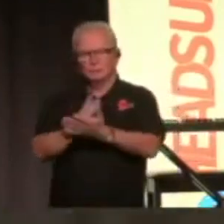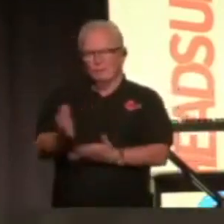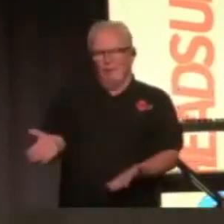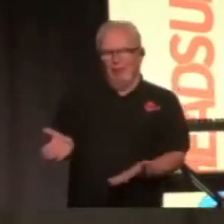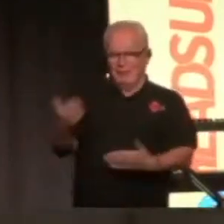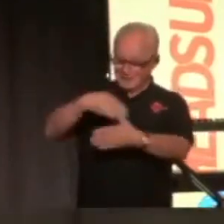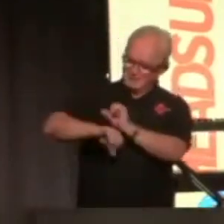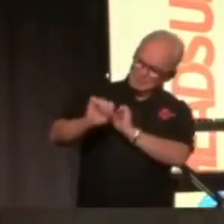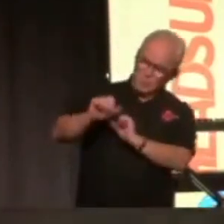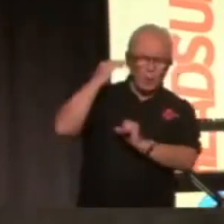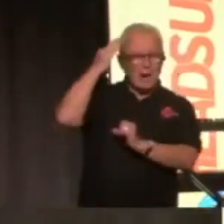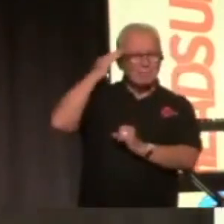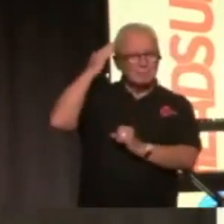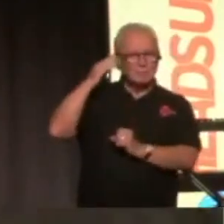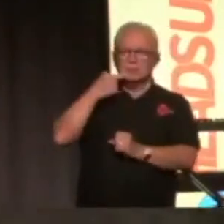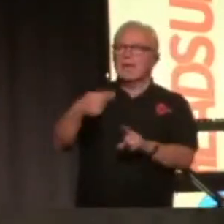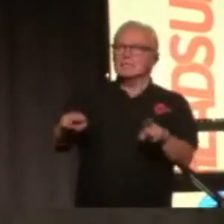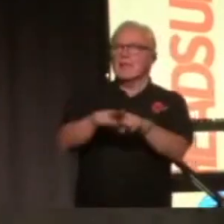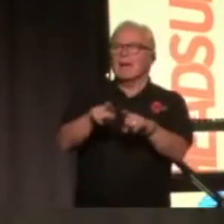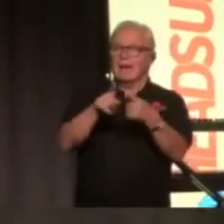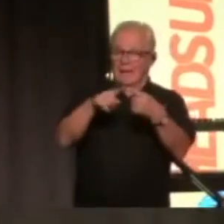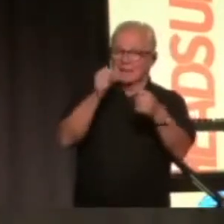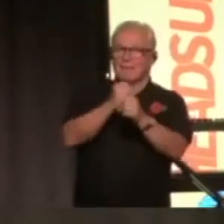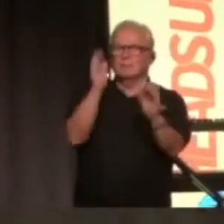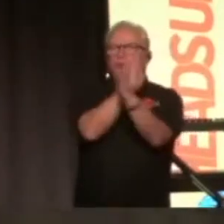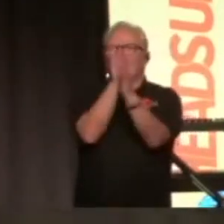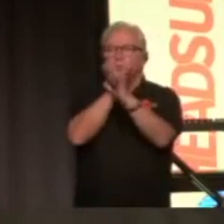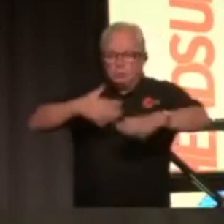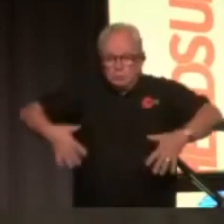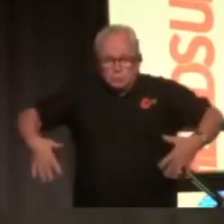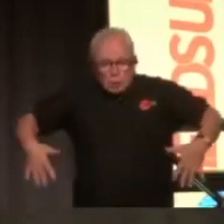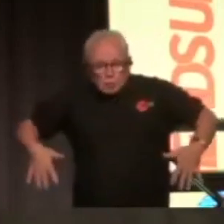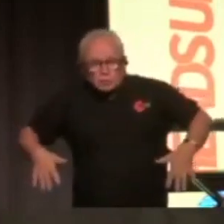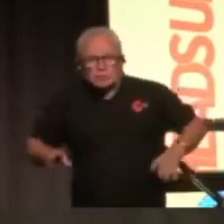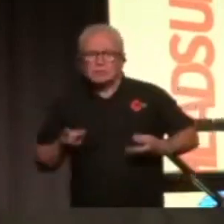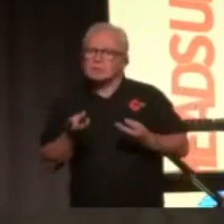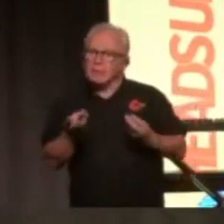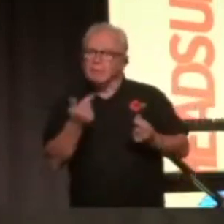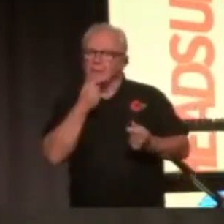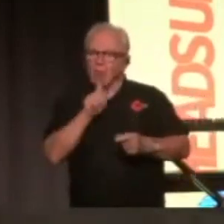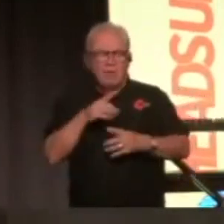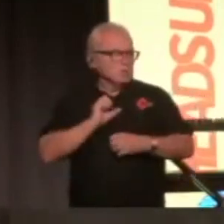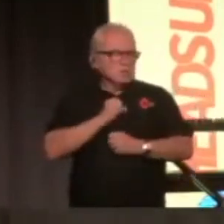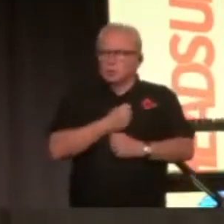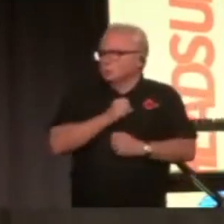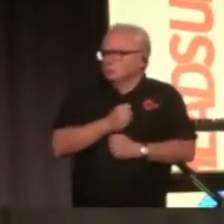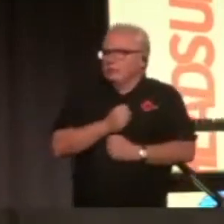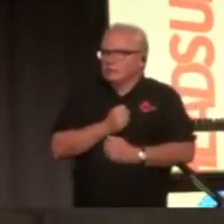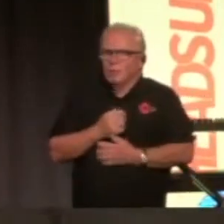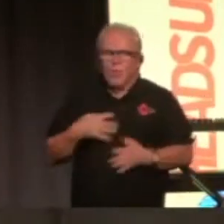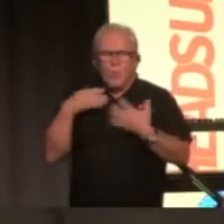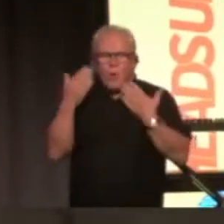your imagination. Shadows and ghosts. Some of us are stressed and anxious and